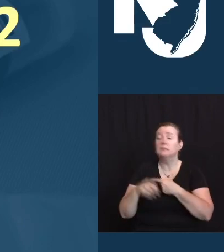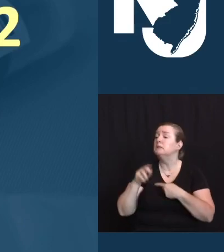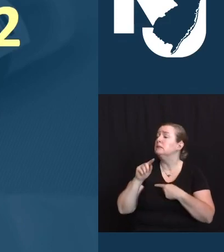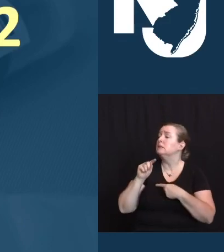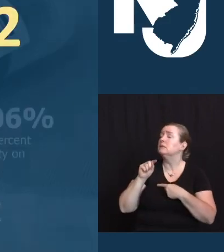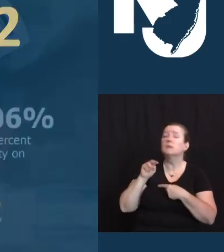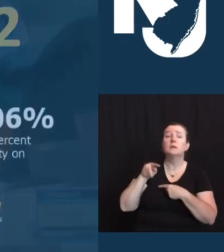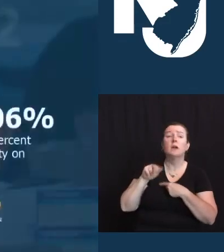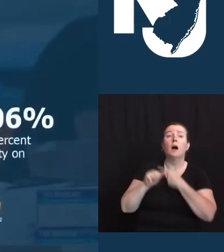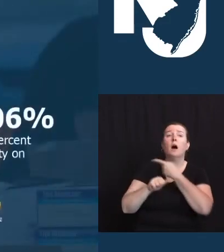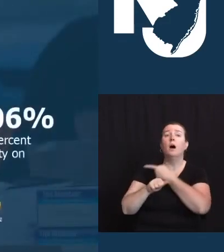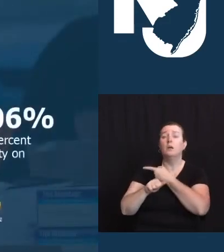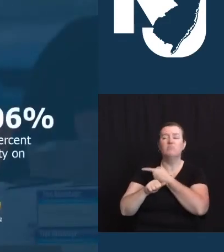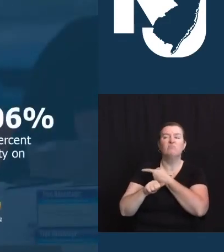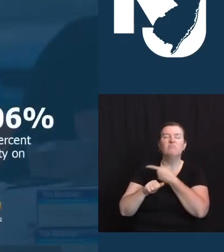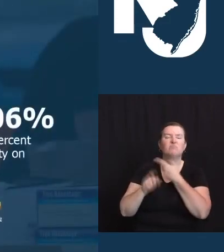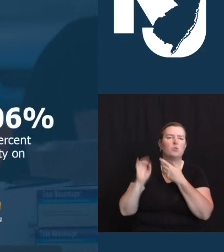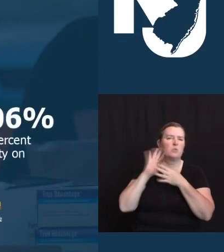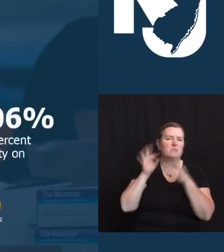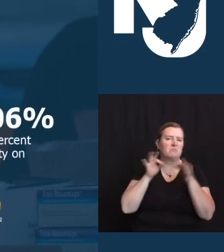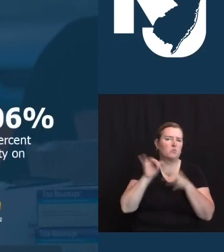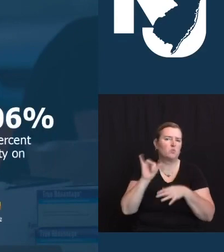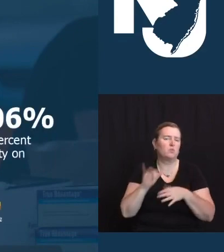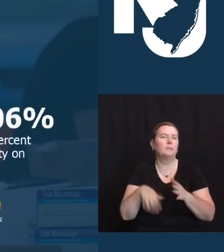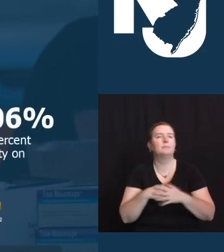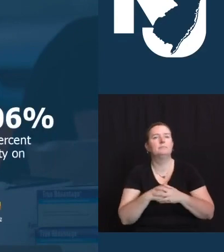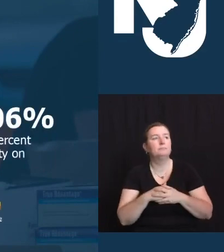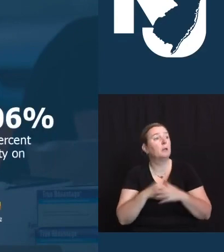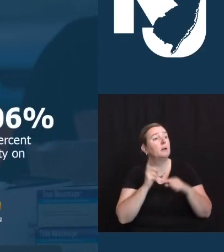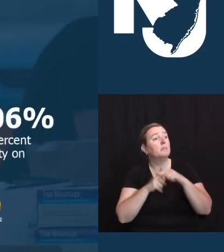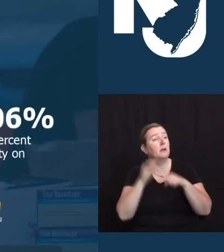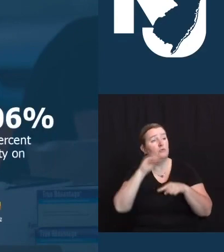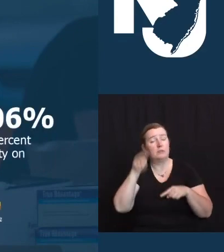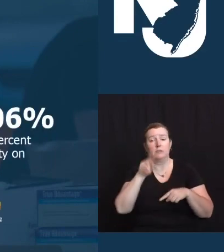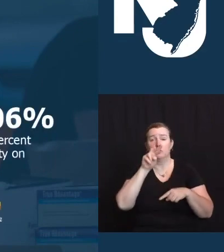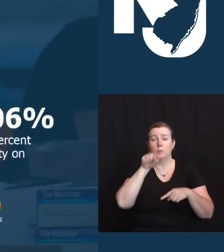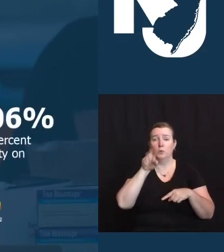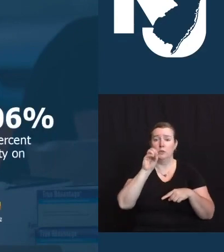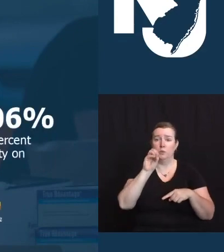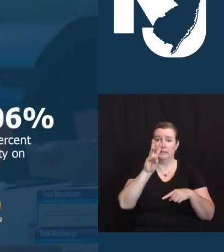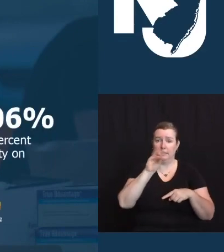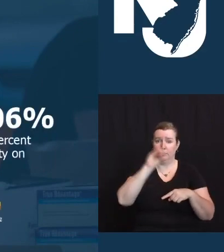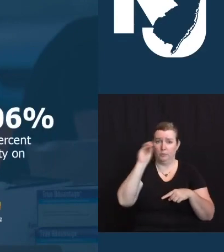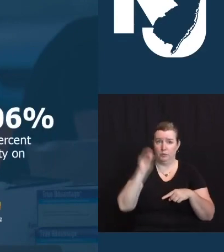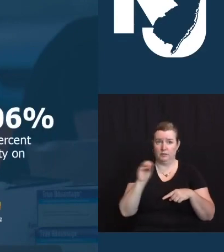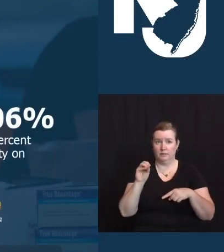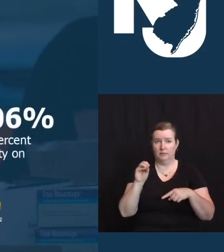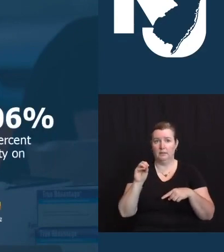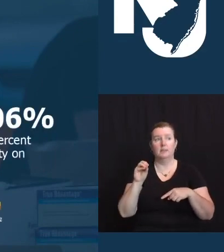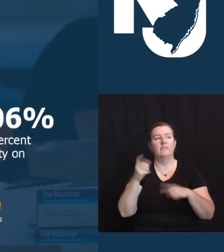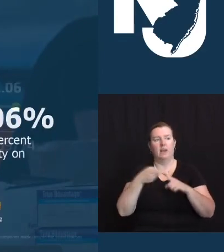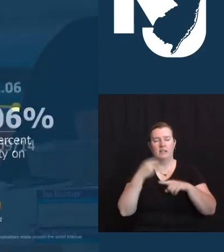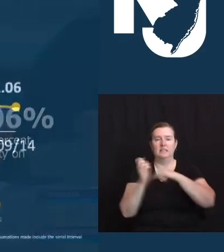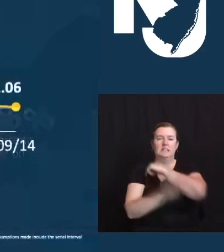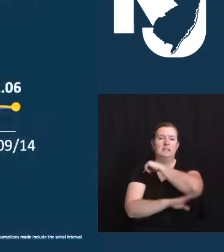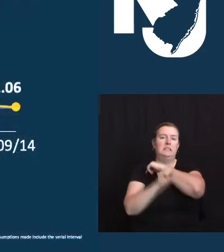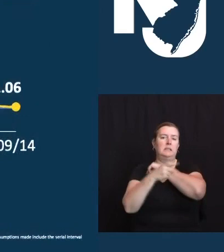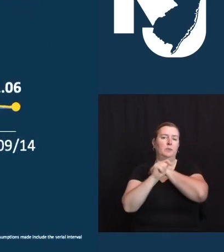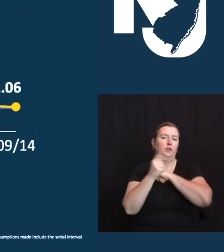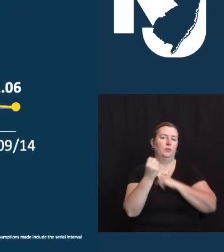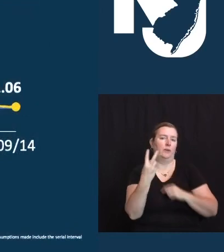The positivity rate for all tests recorded on September 12th was just over 2.06%.